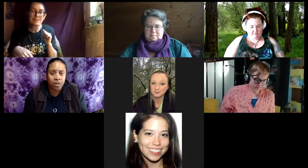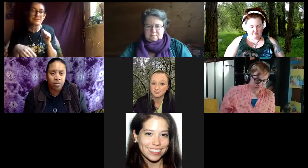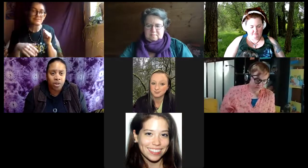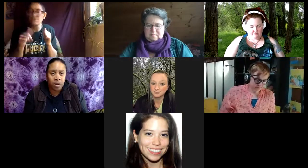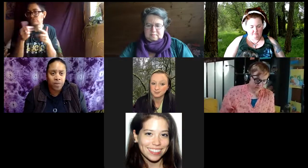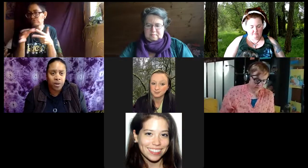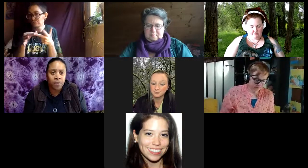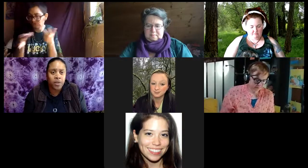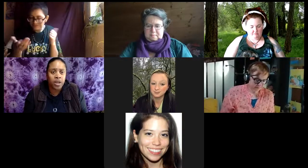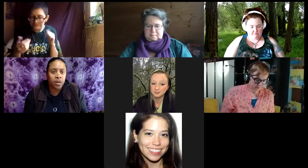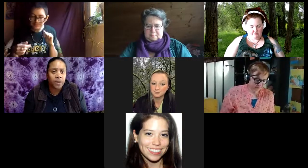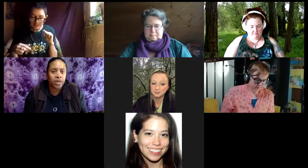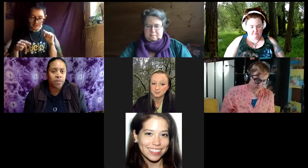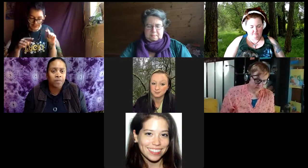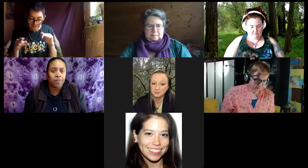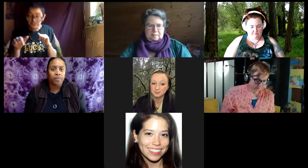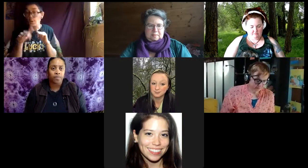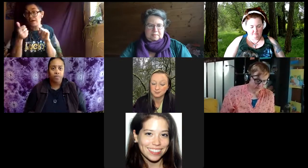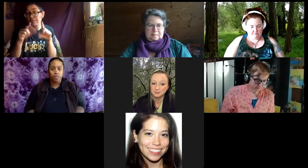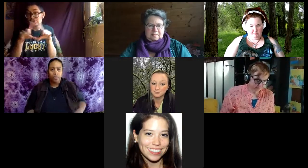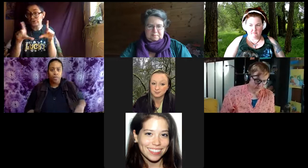your particular region.